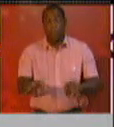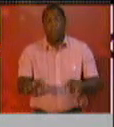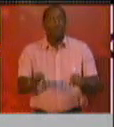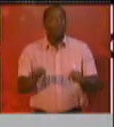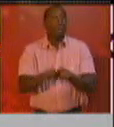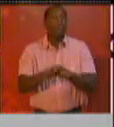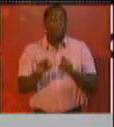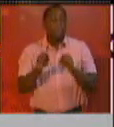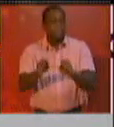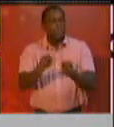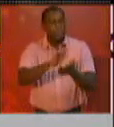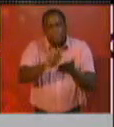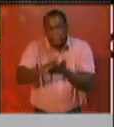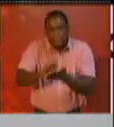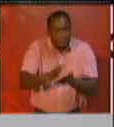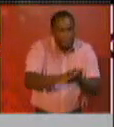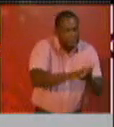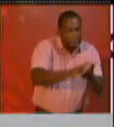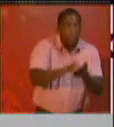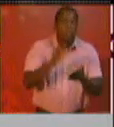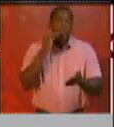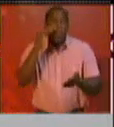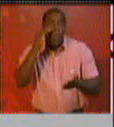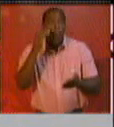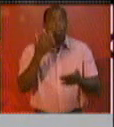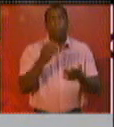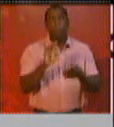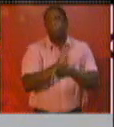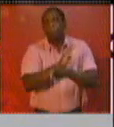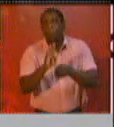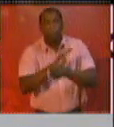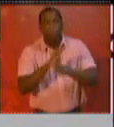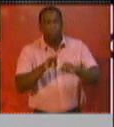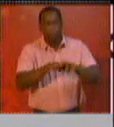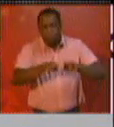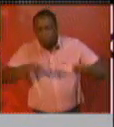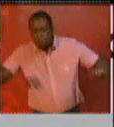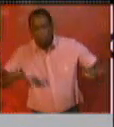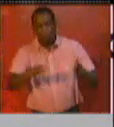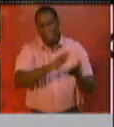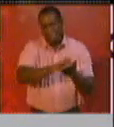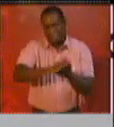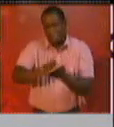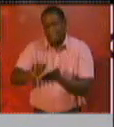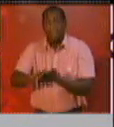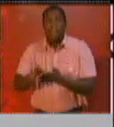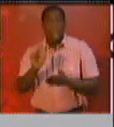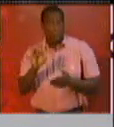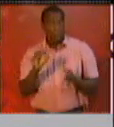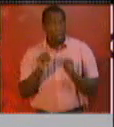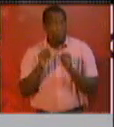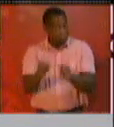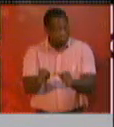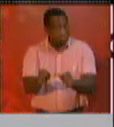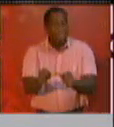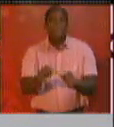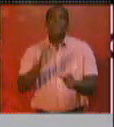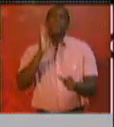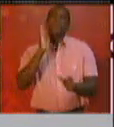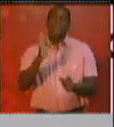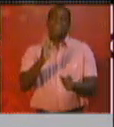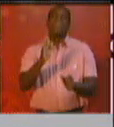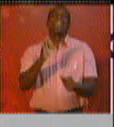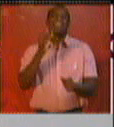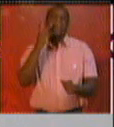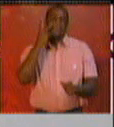at your disposal in your homes. If we continue to do these things, we are going to continue to enjoy the benefits of the